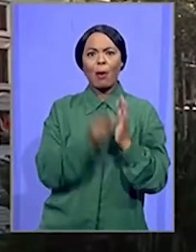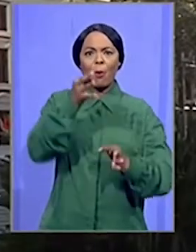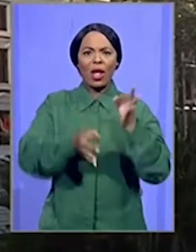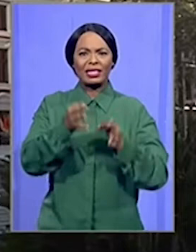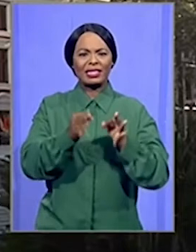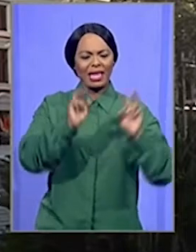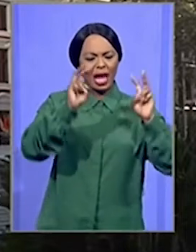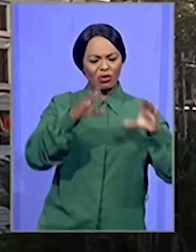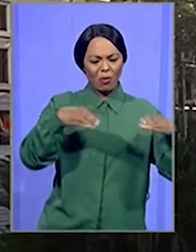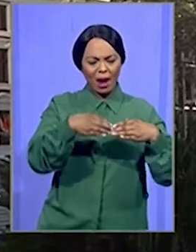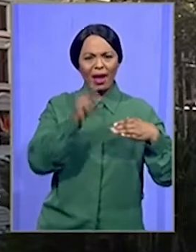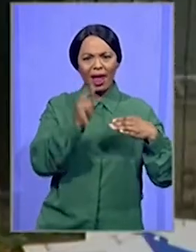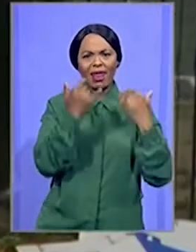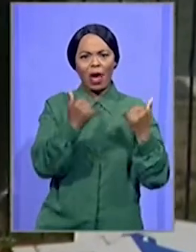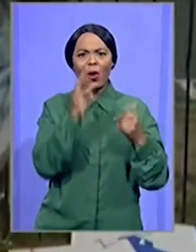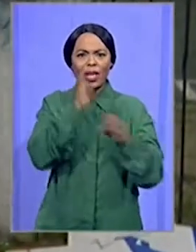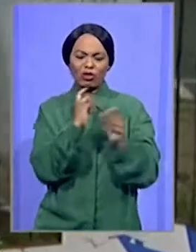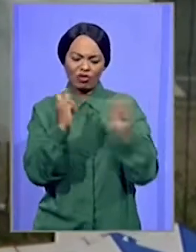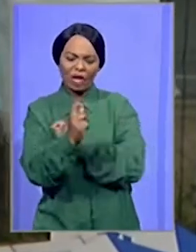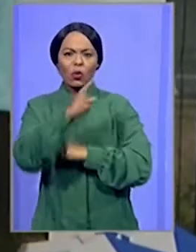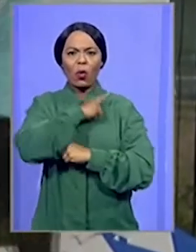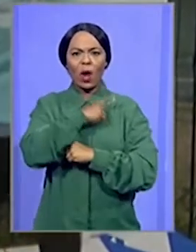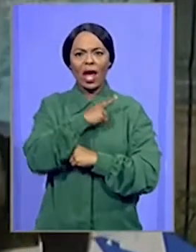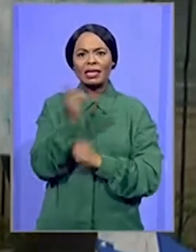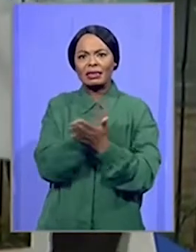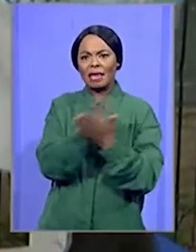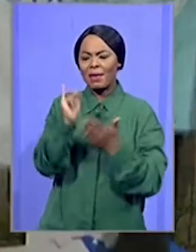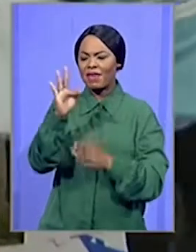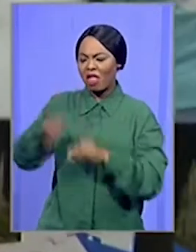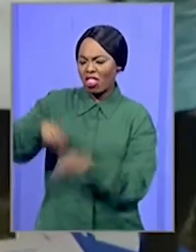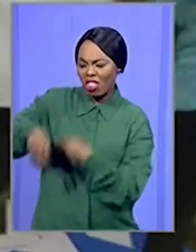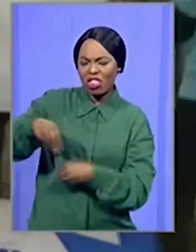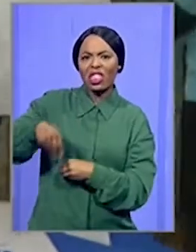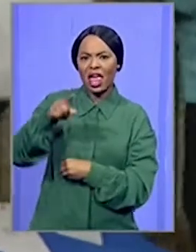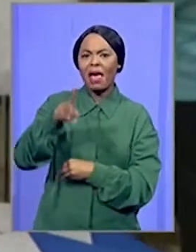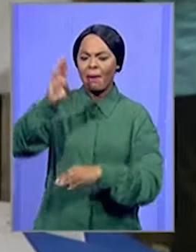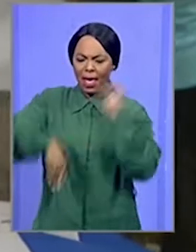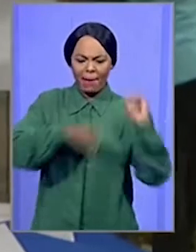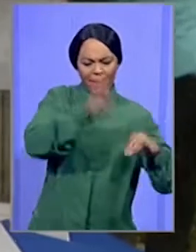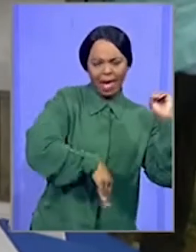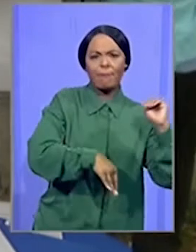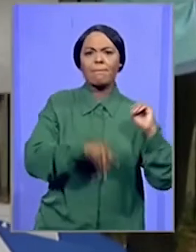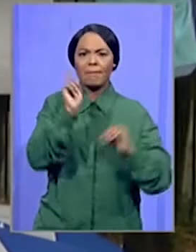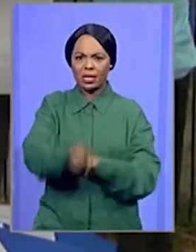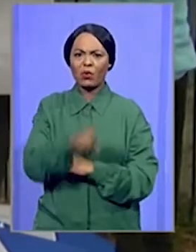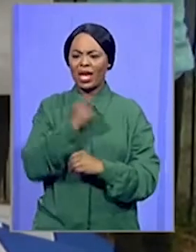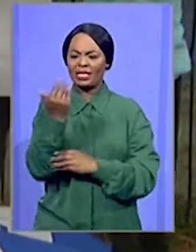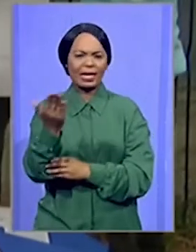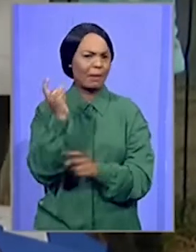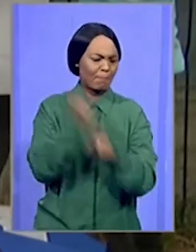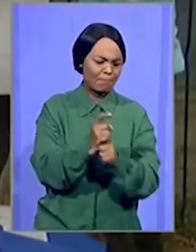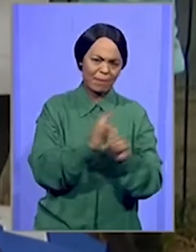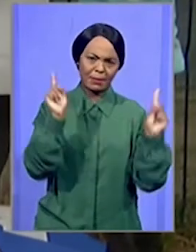mašeleng o fetole gore mmuso o kgone go tla bao ba bago mašeleng ka nepo ya gore ba tla fiwa dithendara.